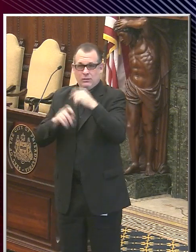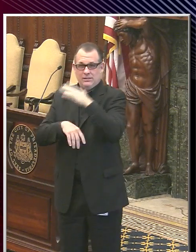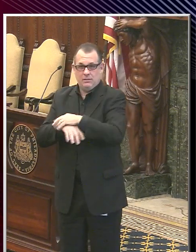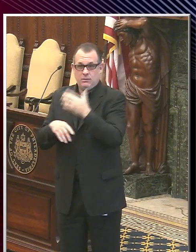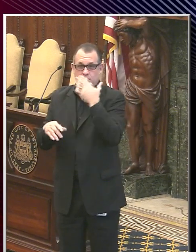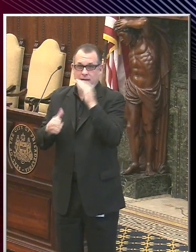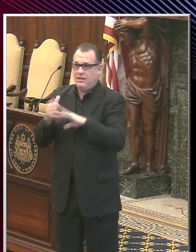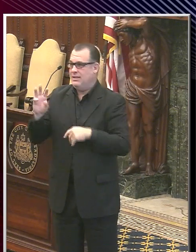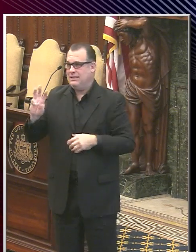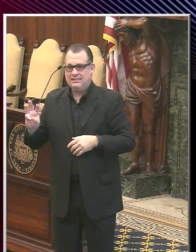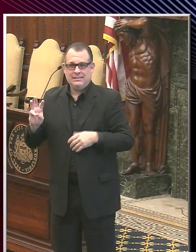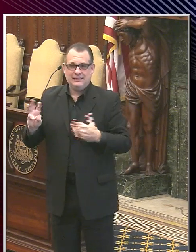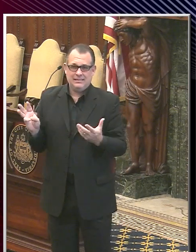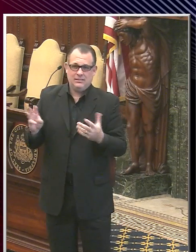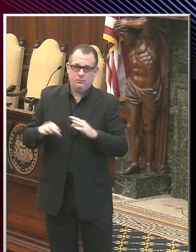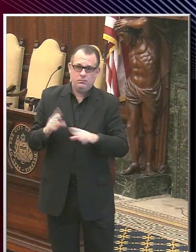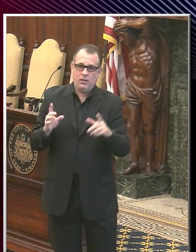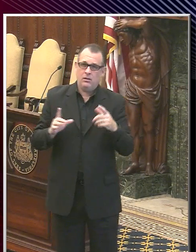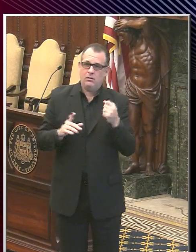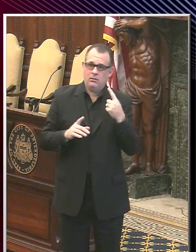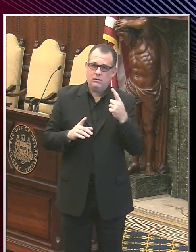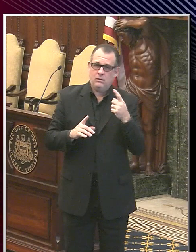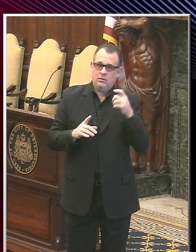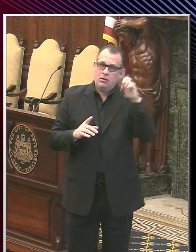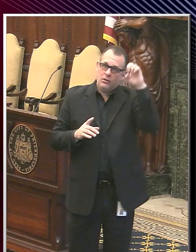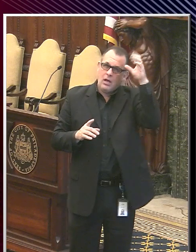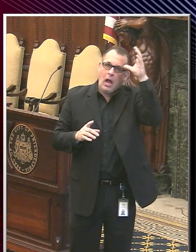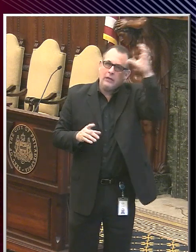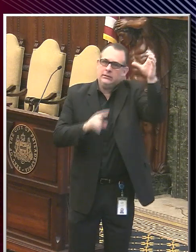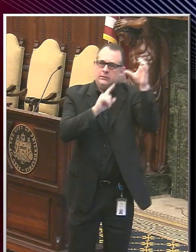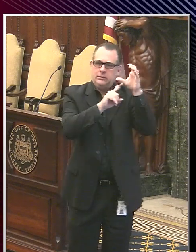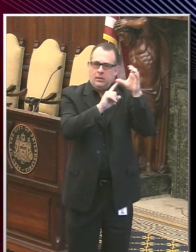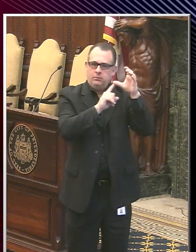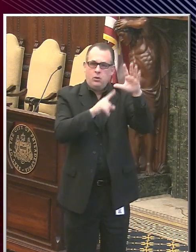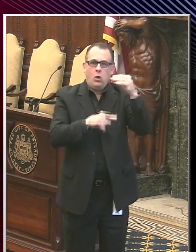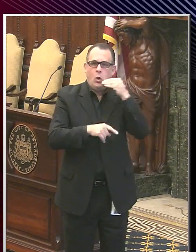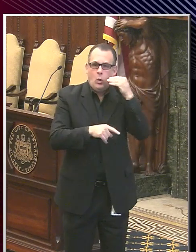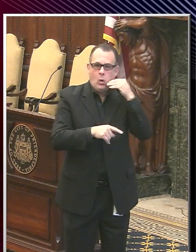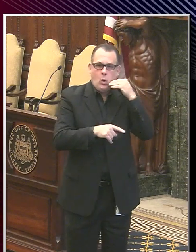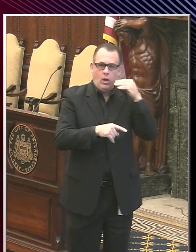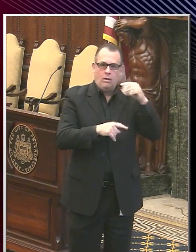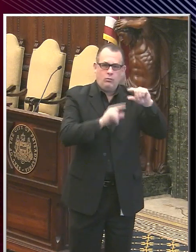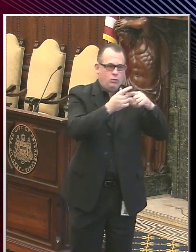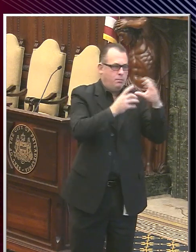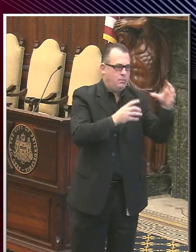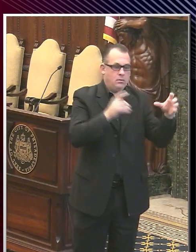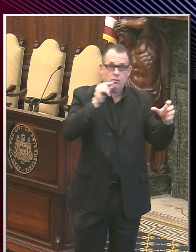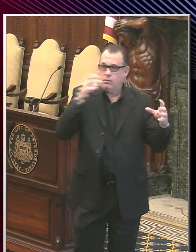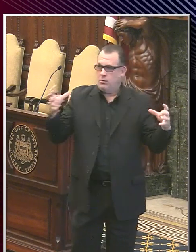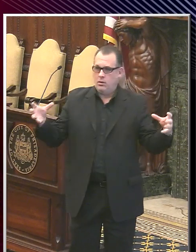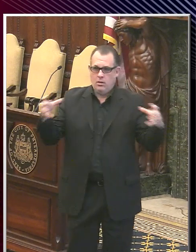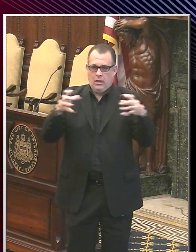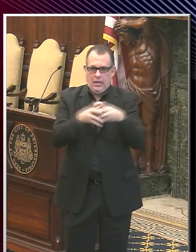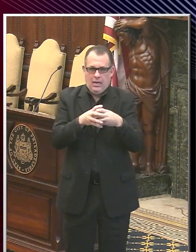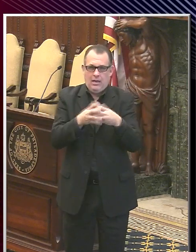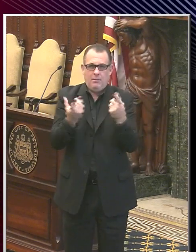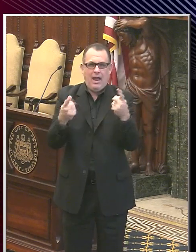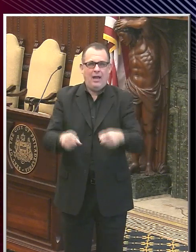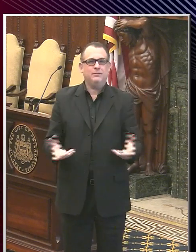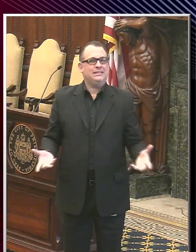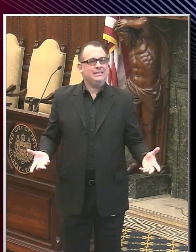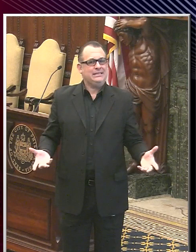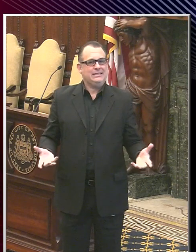6. However, the principle that households should not be mixing with other households is very clear. So we're using that evidence and our best